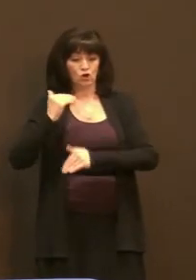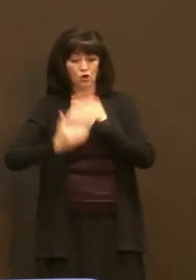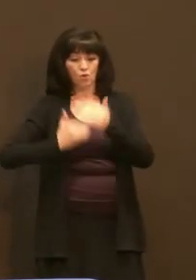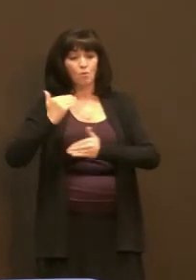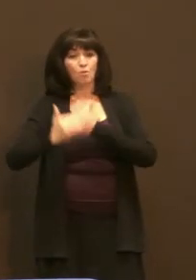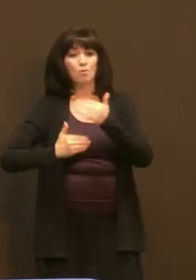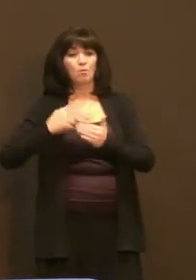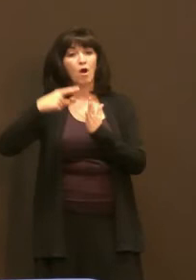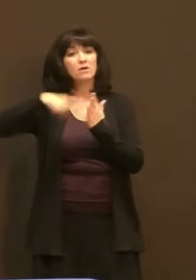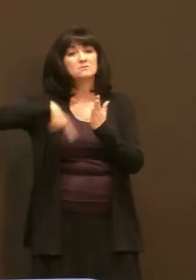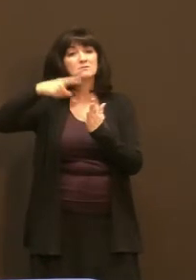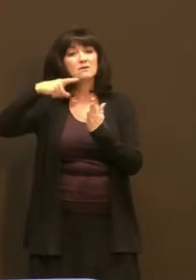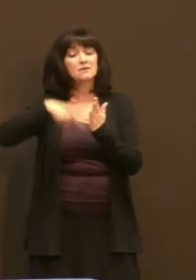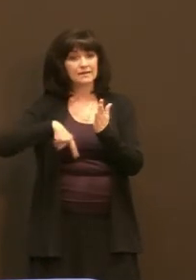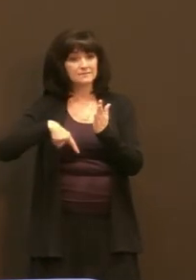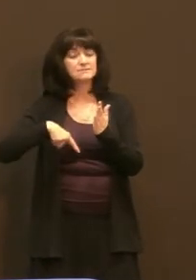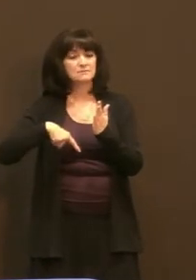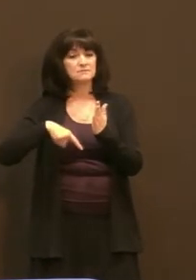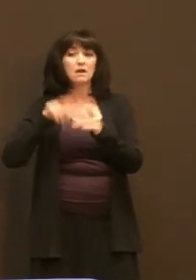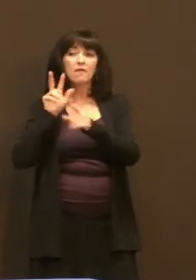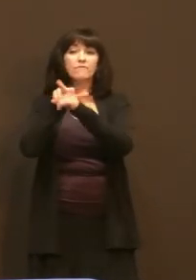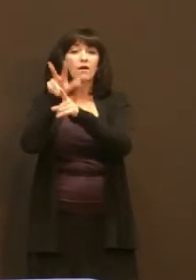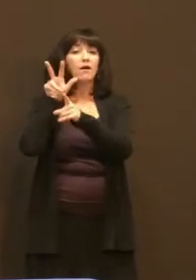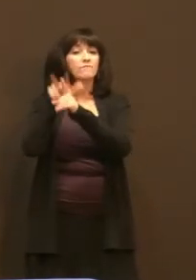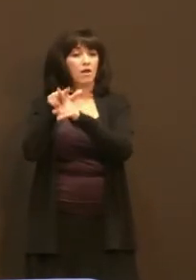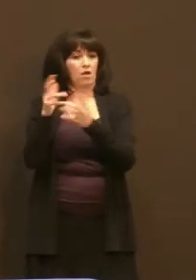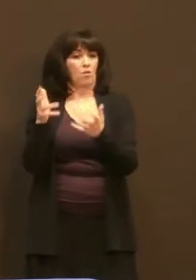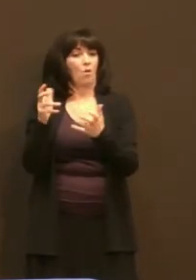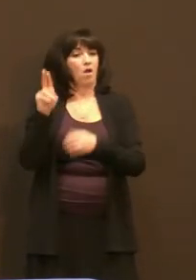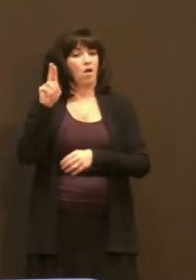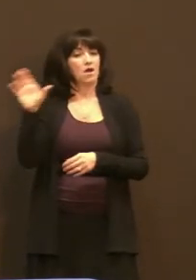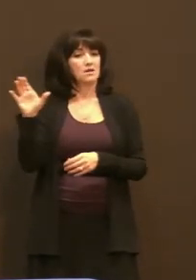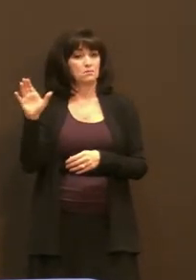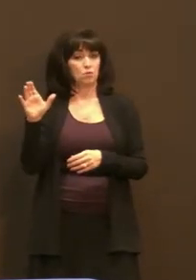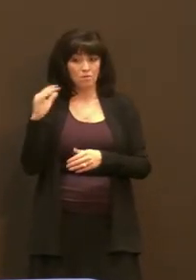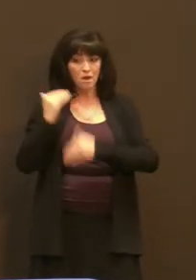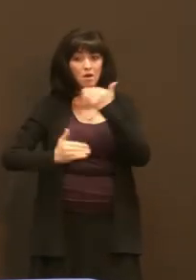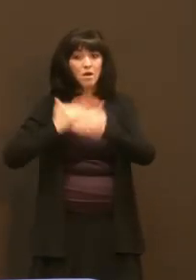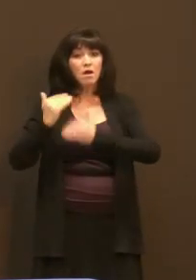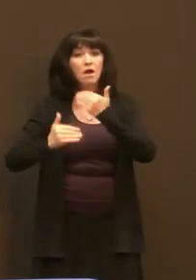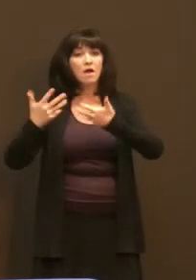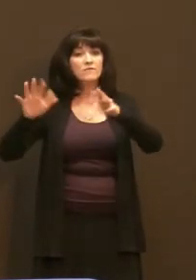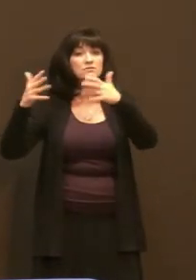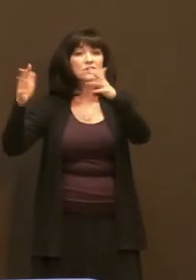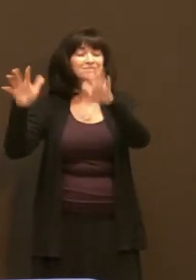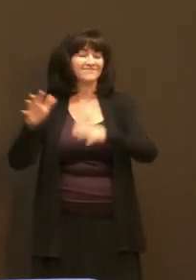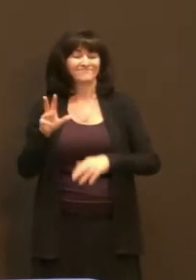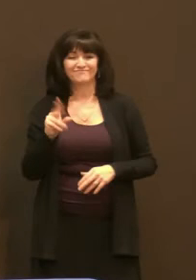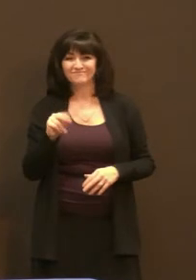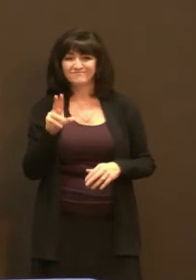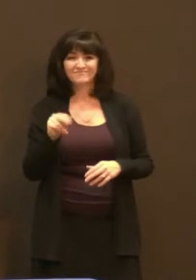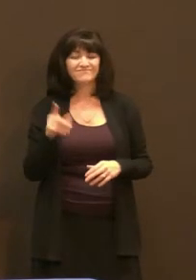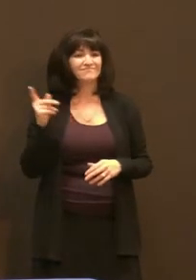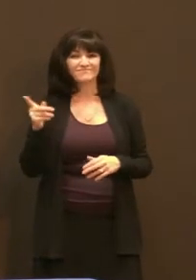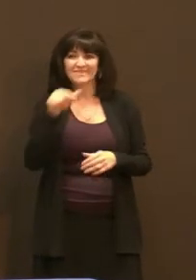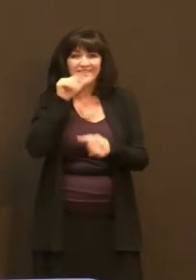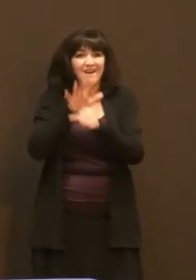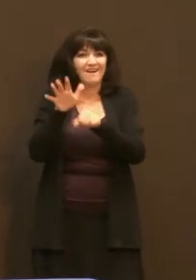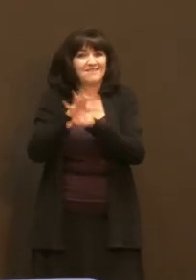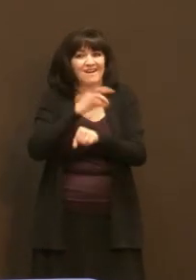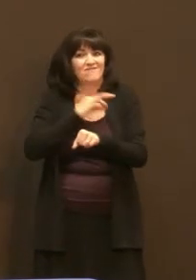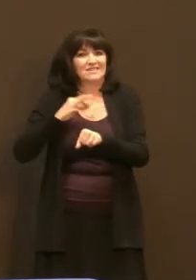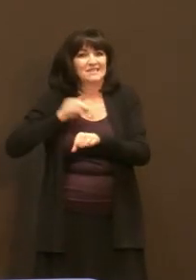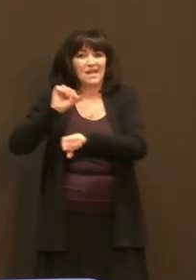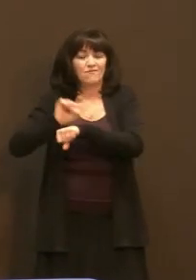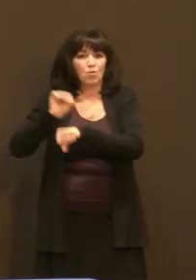as quickly as we all would have liked, but they're using some creative measures to do that and trying to